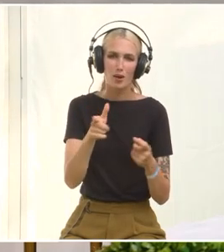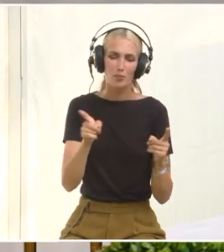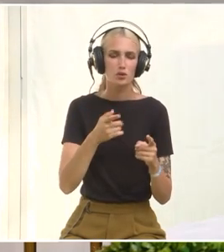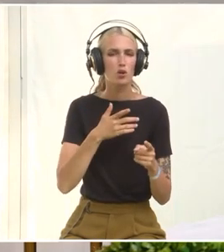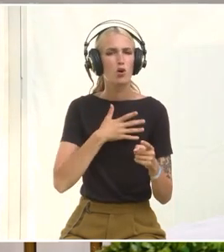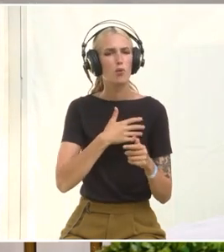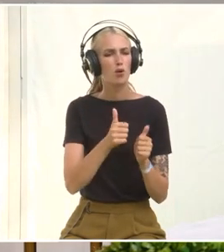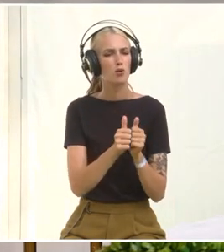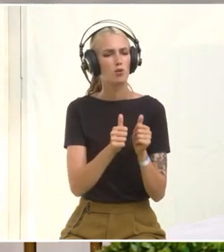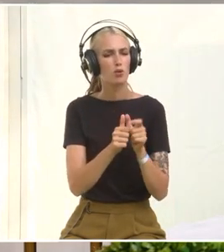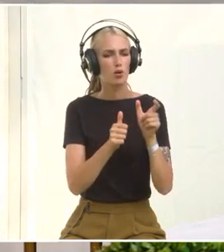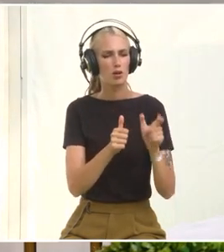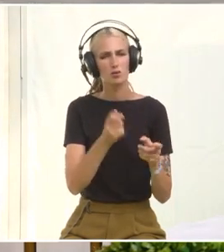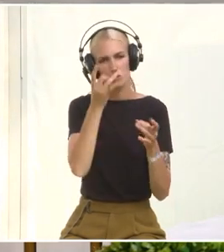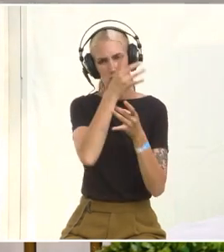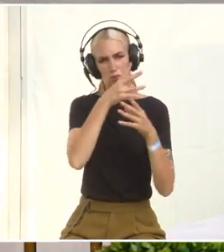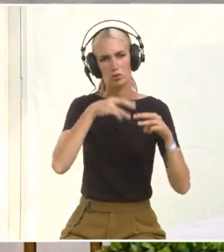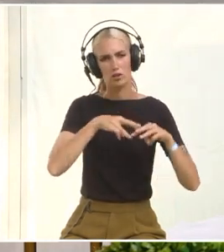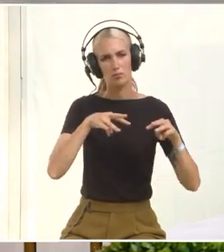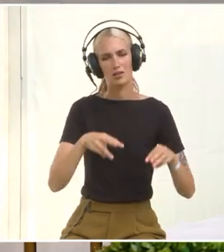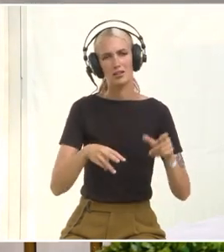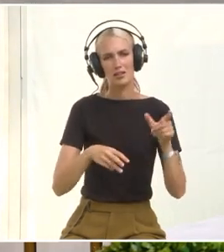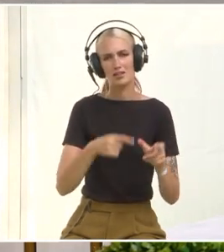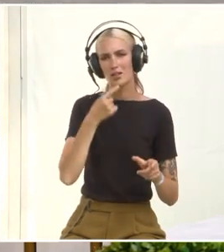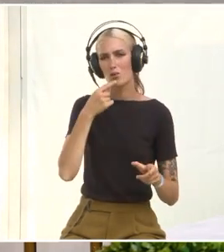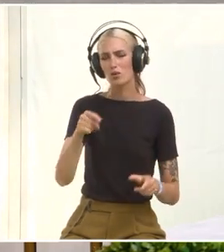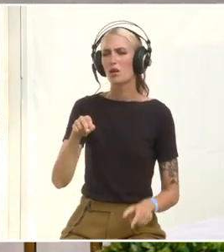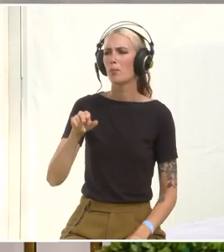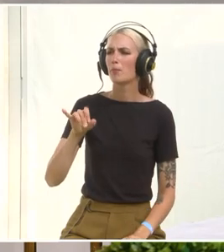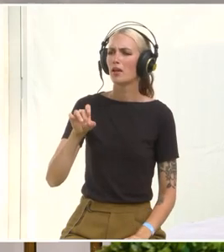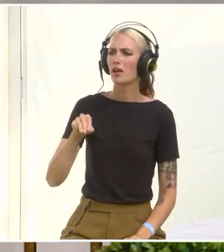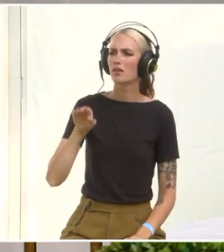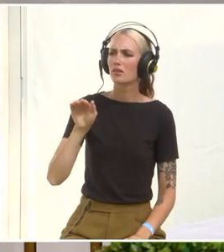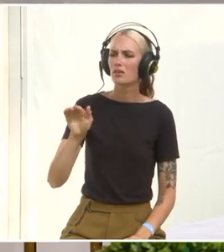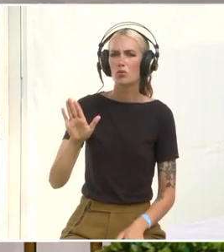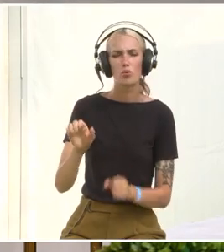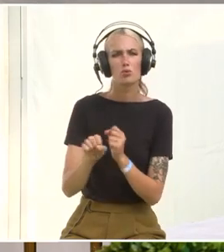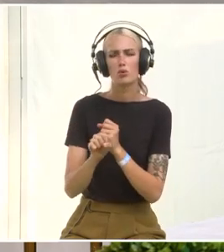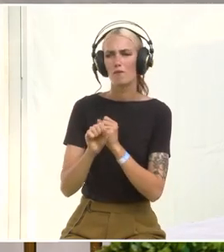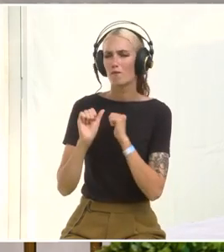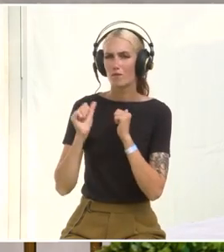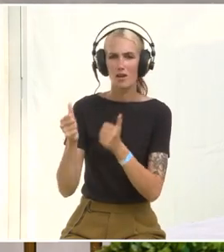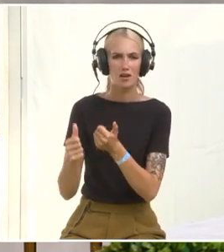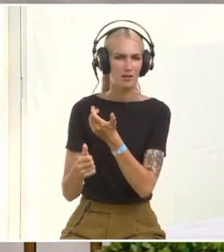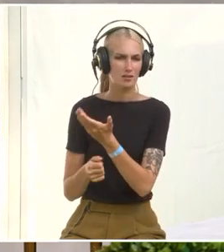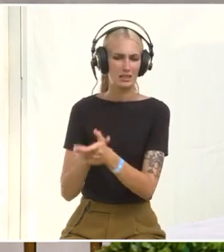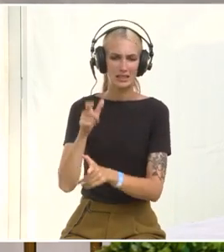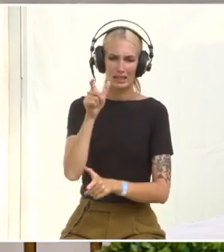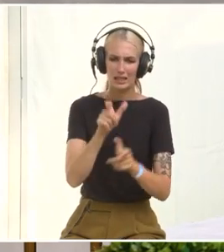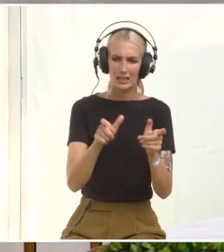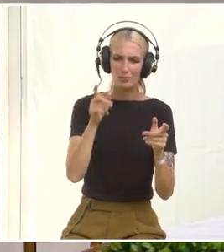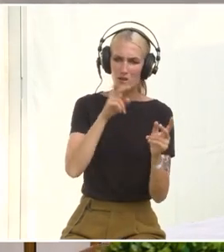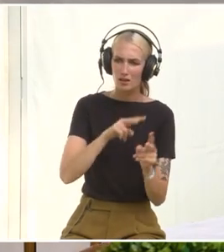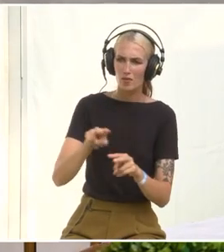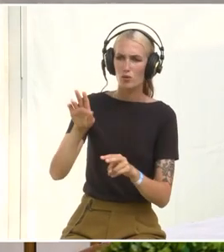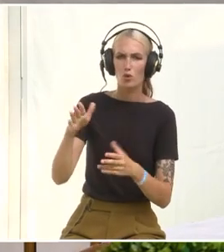the Ministry of the Culture said also that, Piret, you know, you do it so good right now, and people see how good